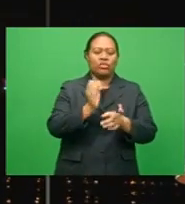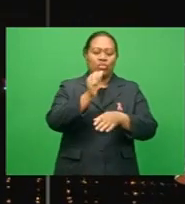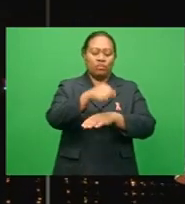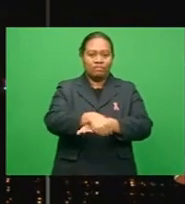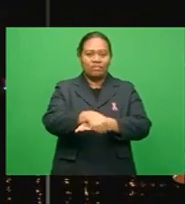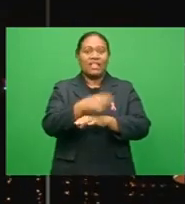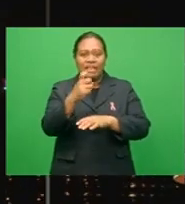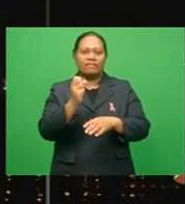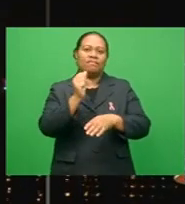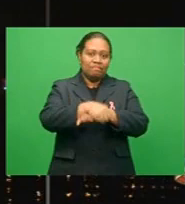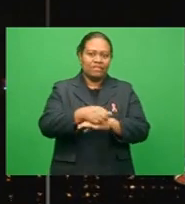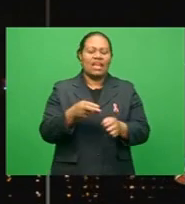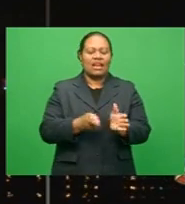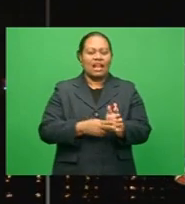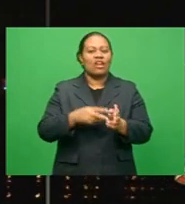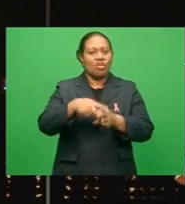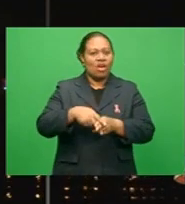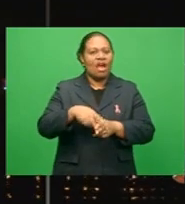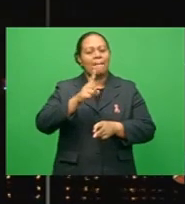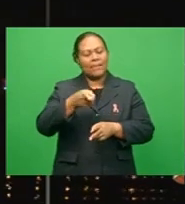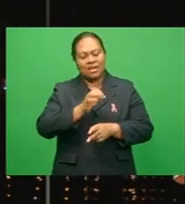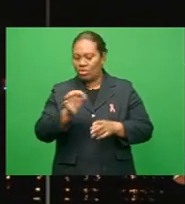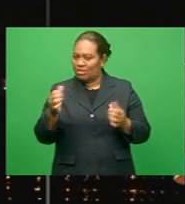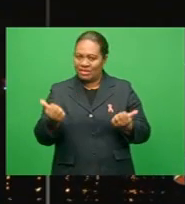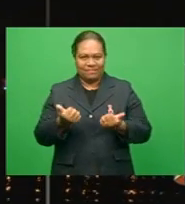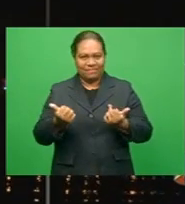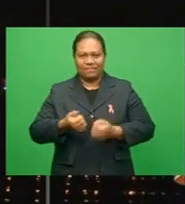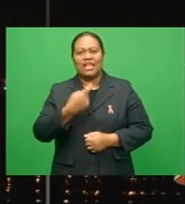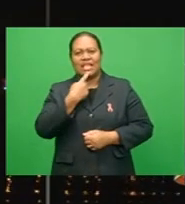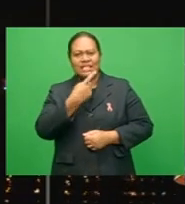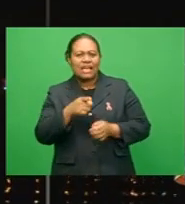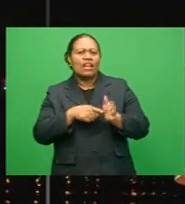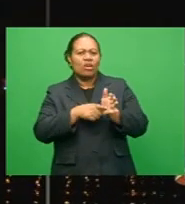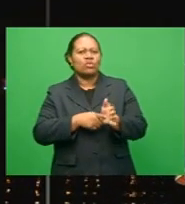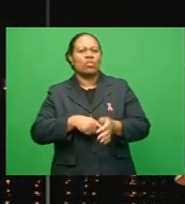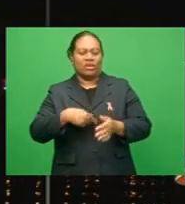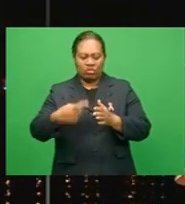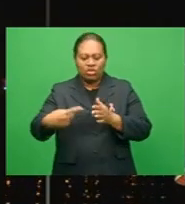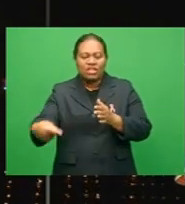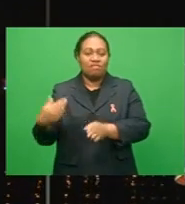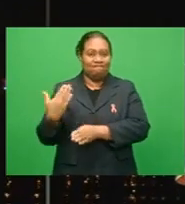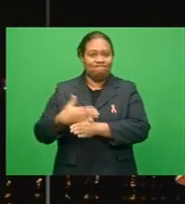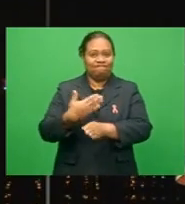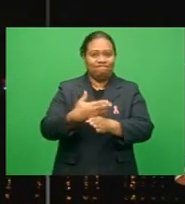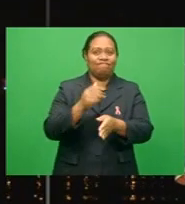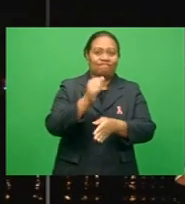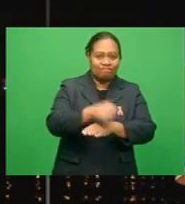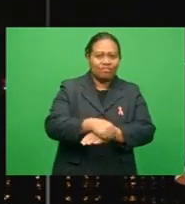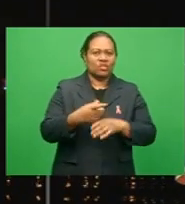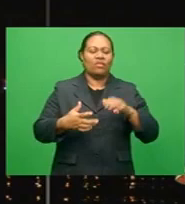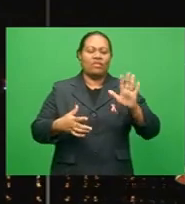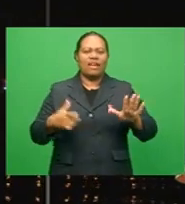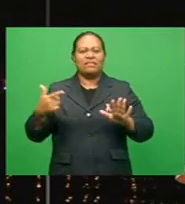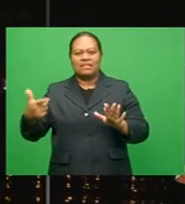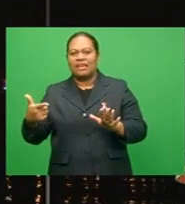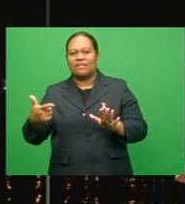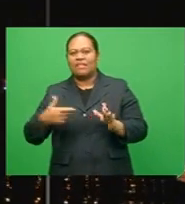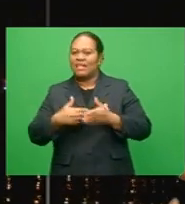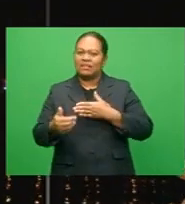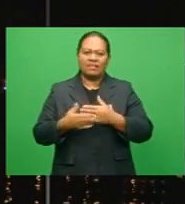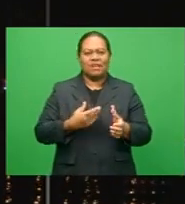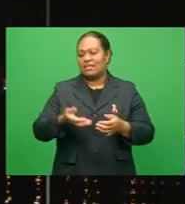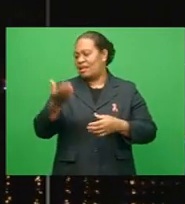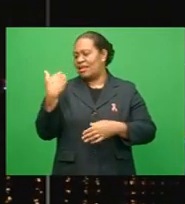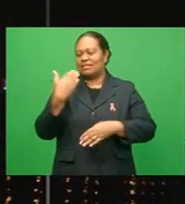next weekend, it's not going to be enough. However, the Maroons say they'll fight until the end despite their 5-7 loss to Ramsamy Suva